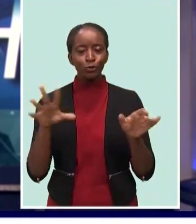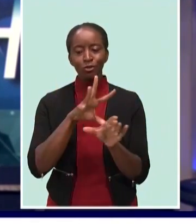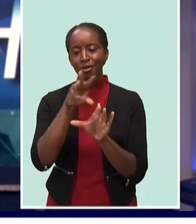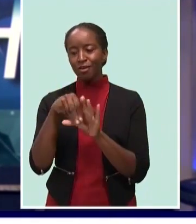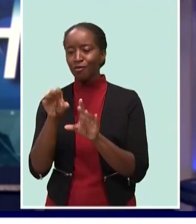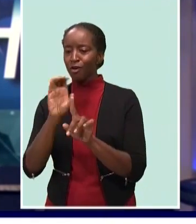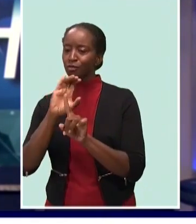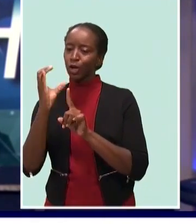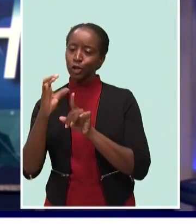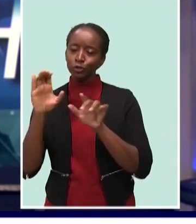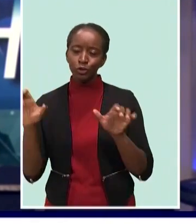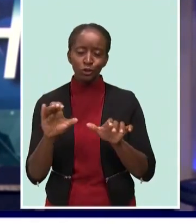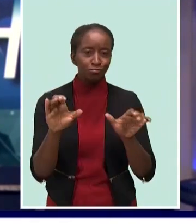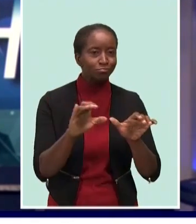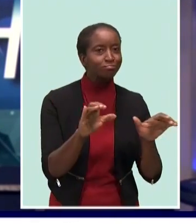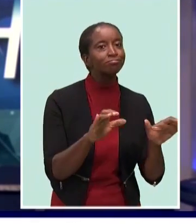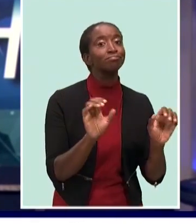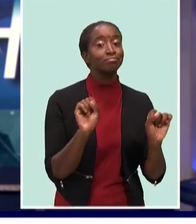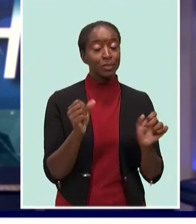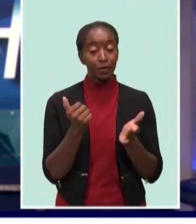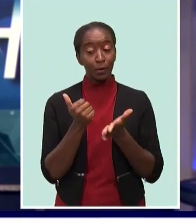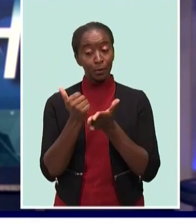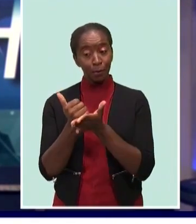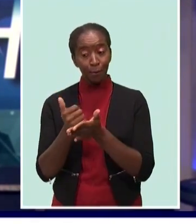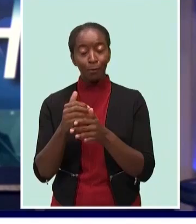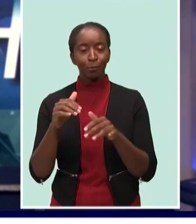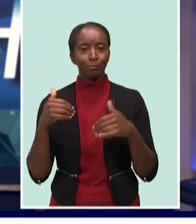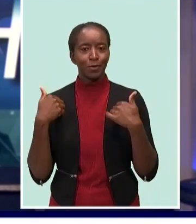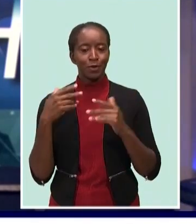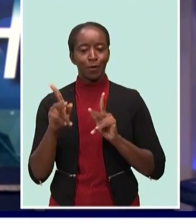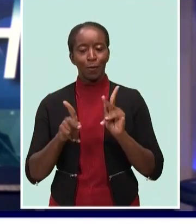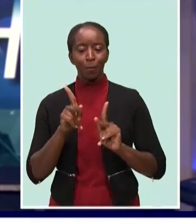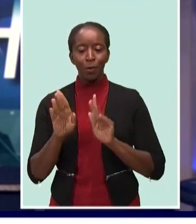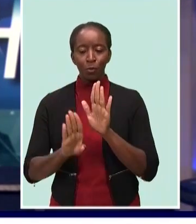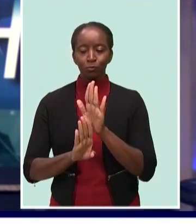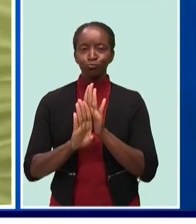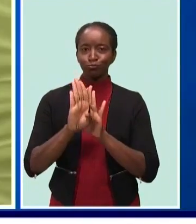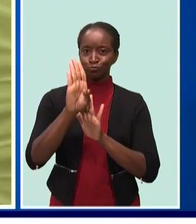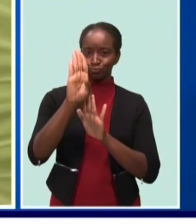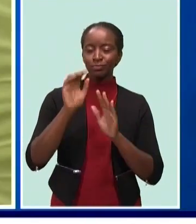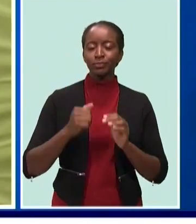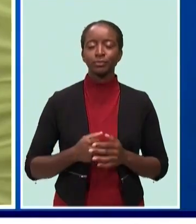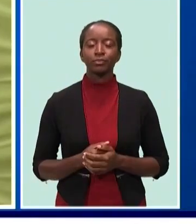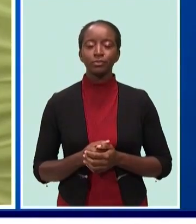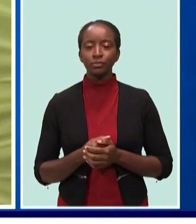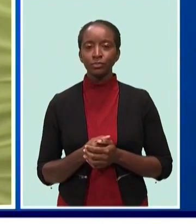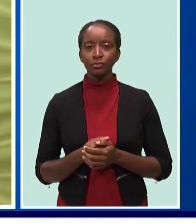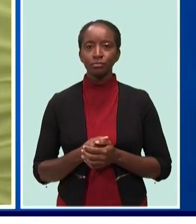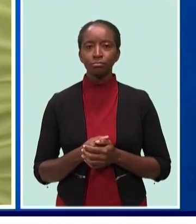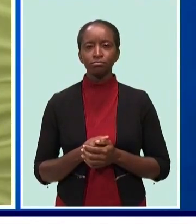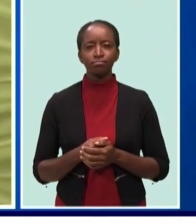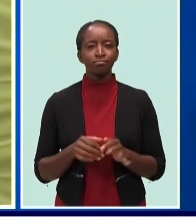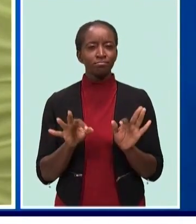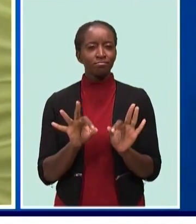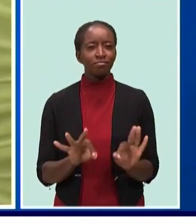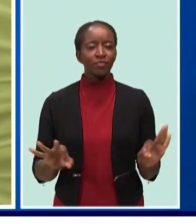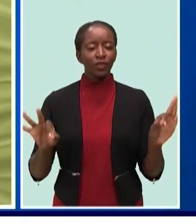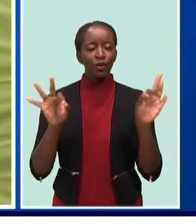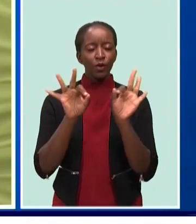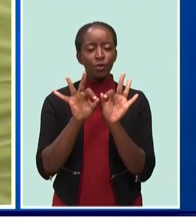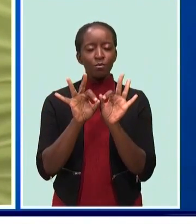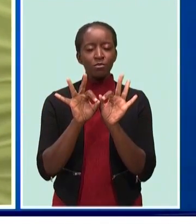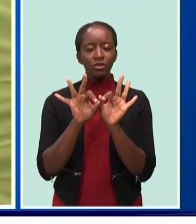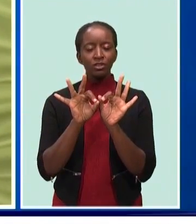that this could mitigate many of the challenges facing young people today. It is also important to note that international